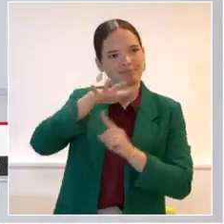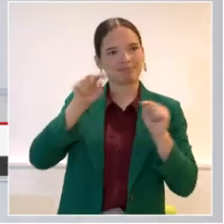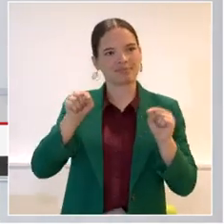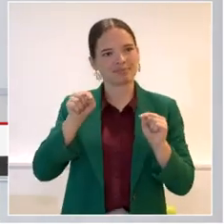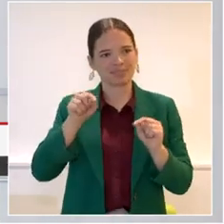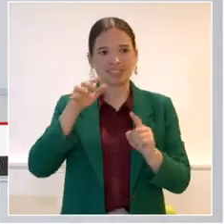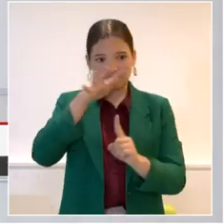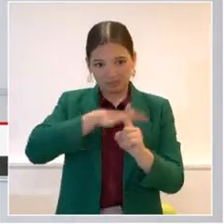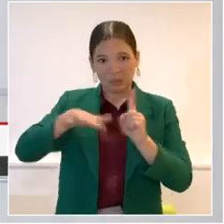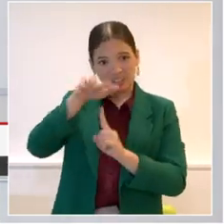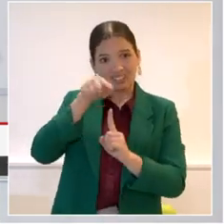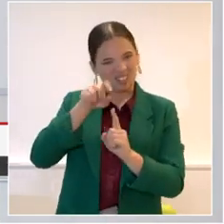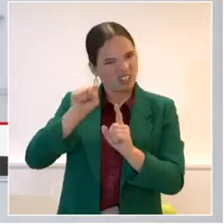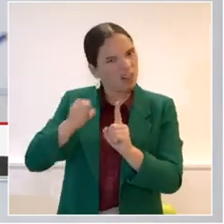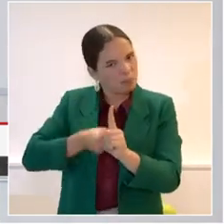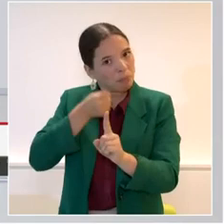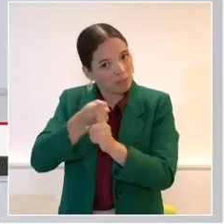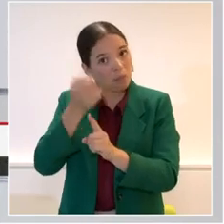matters there in